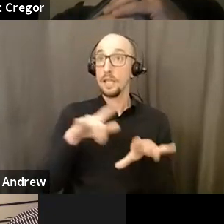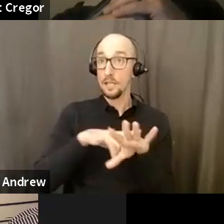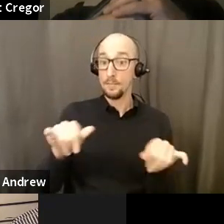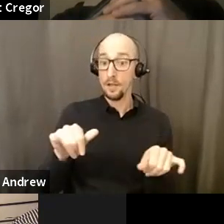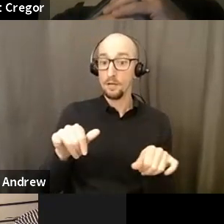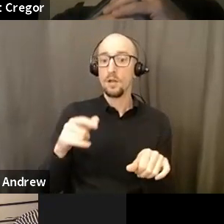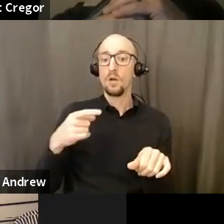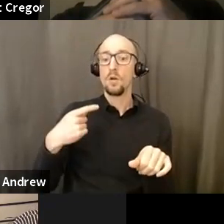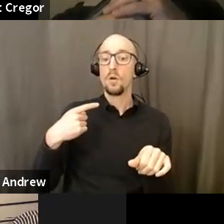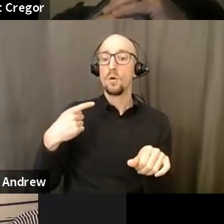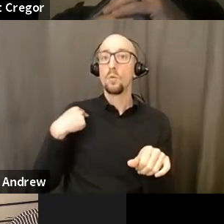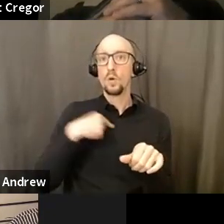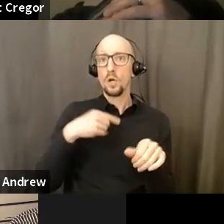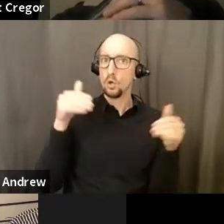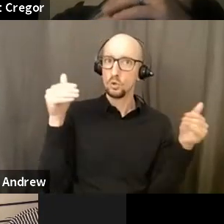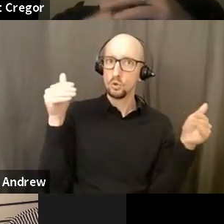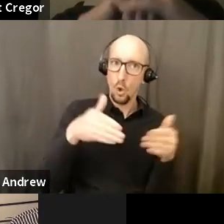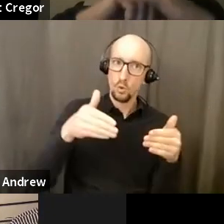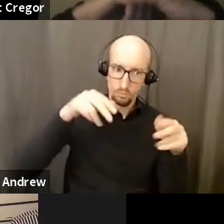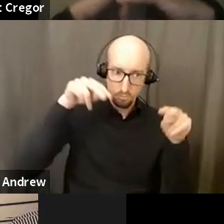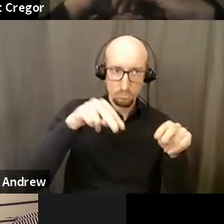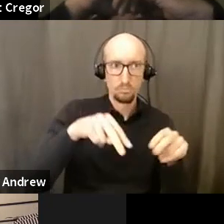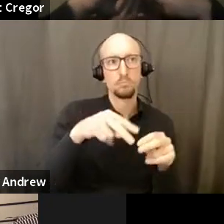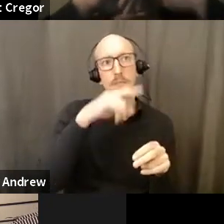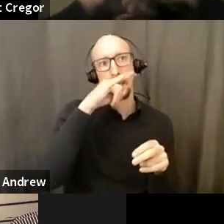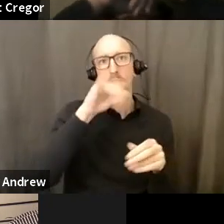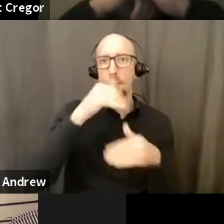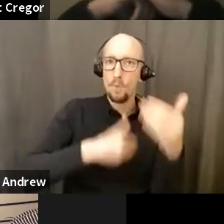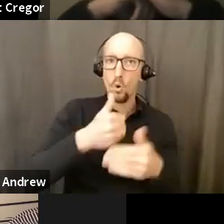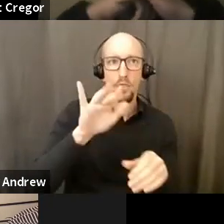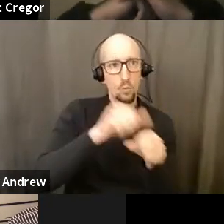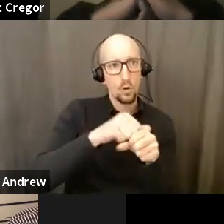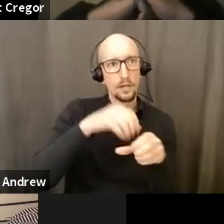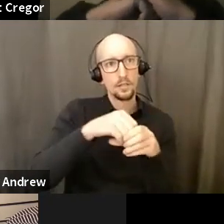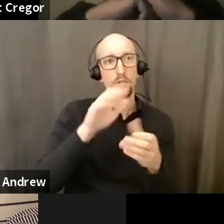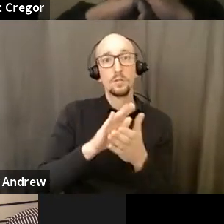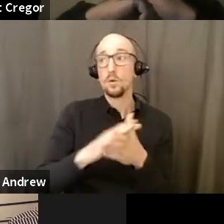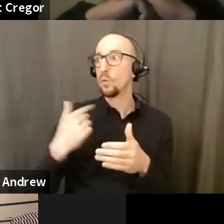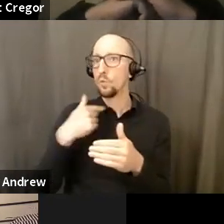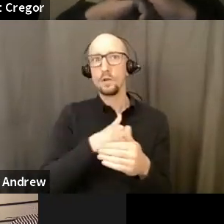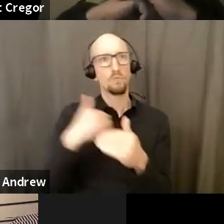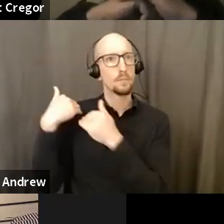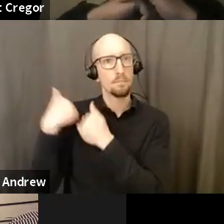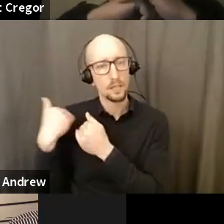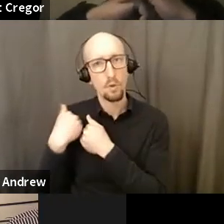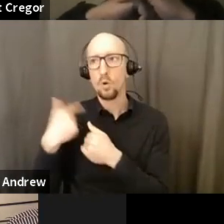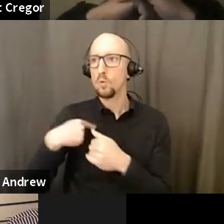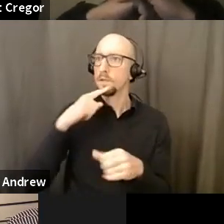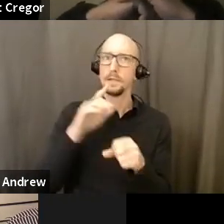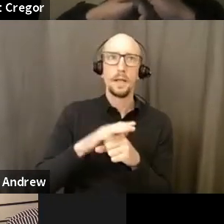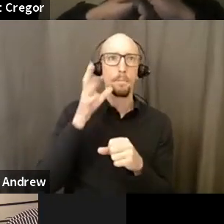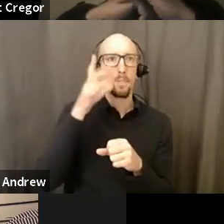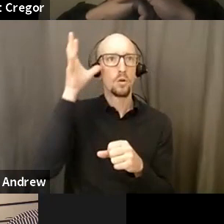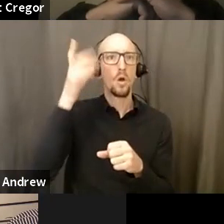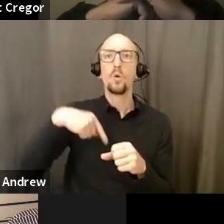on closely monitoring kids' homework and progress at school. We are responsible and dedicated parents, not the parents trying to